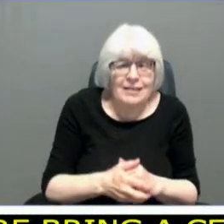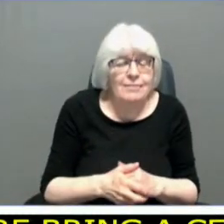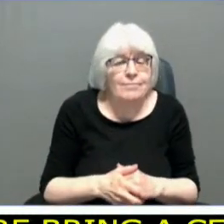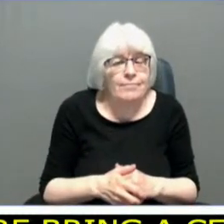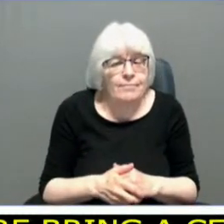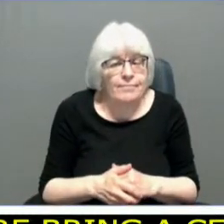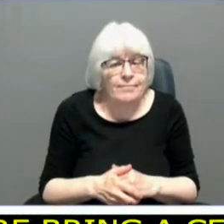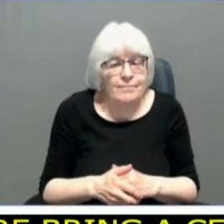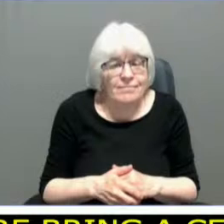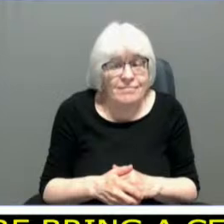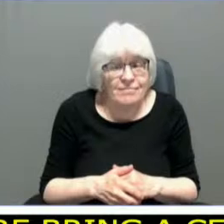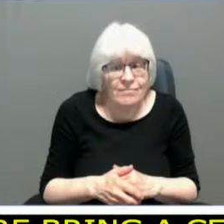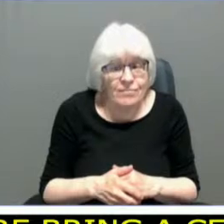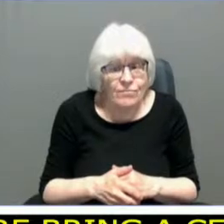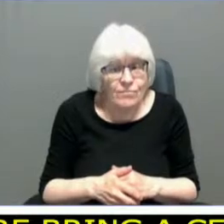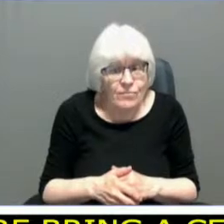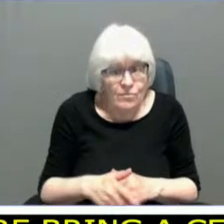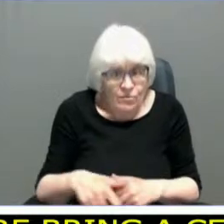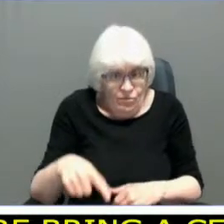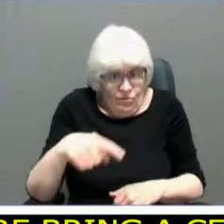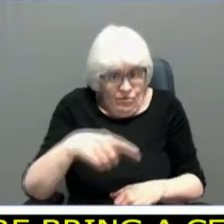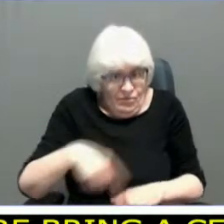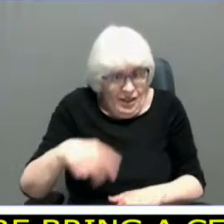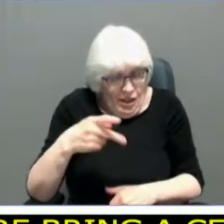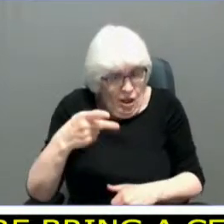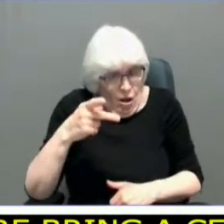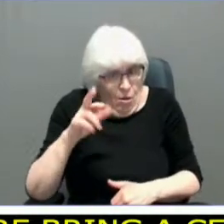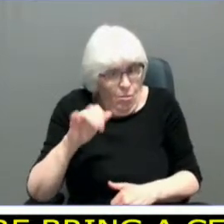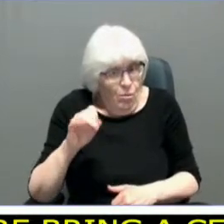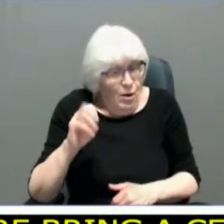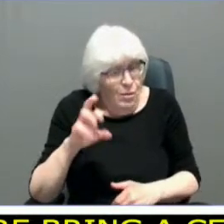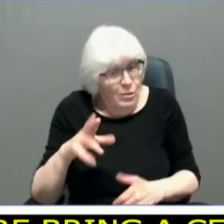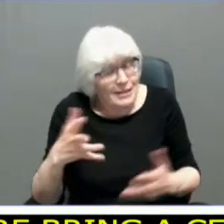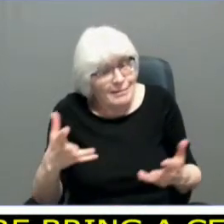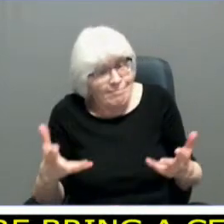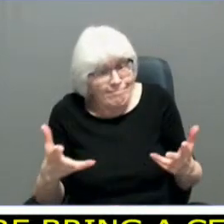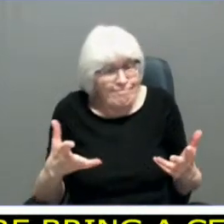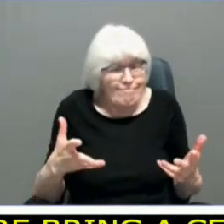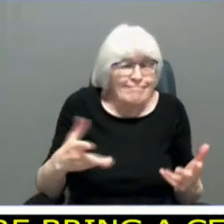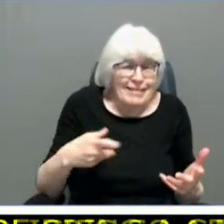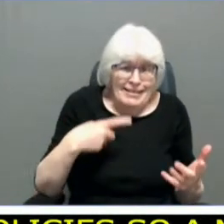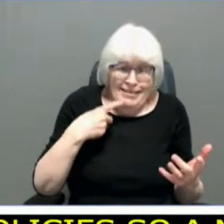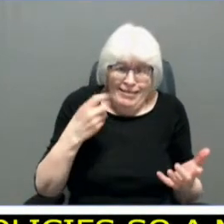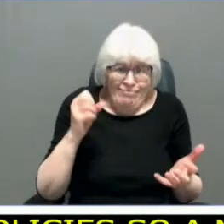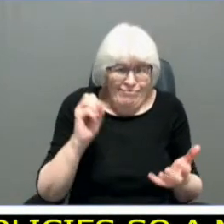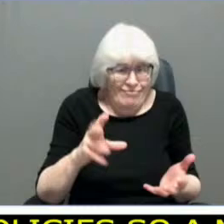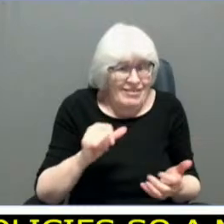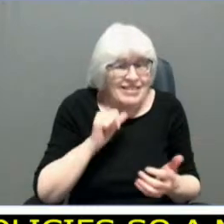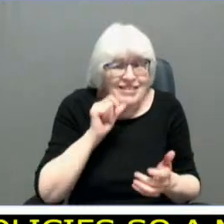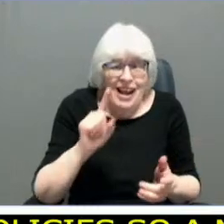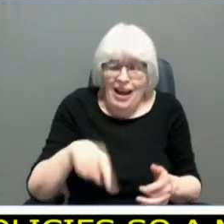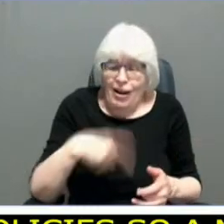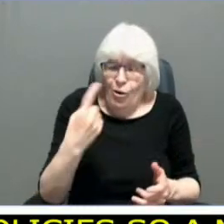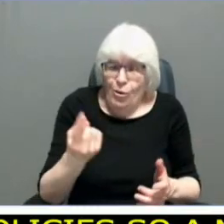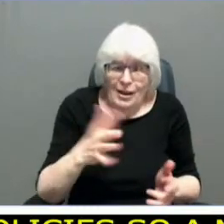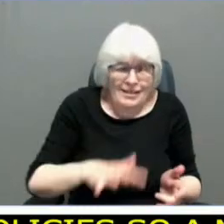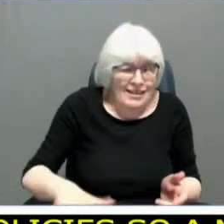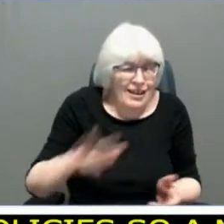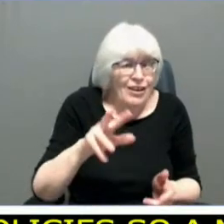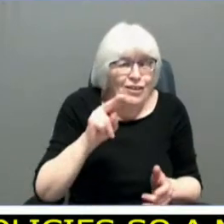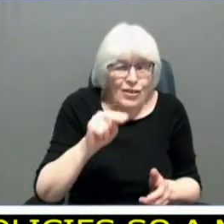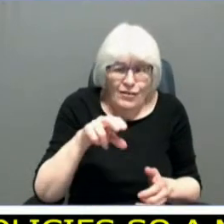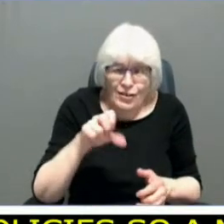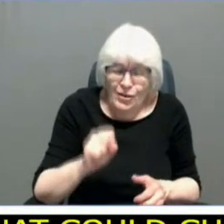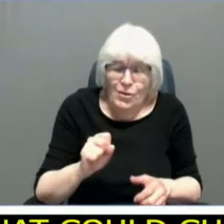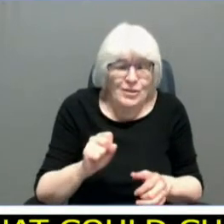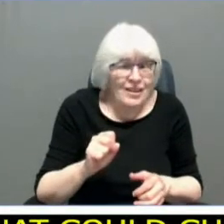Houston, this is bigger than a province. This is a worldwide issue, and it needs us to take it as a national issue and how we can